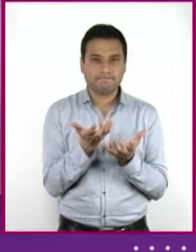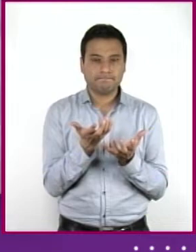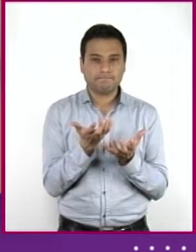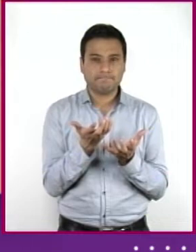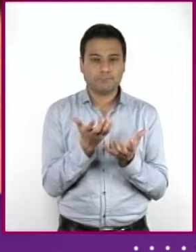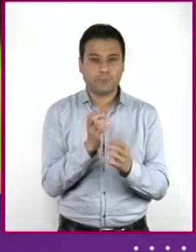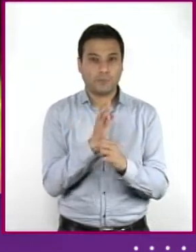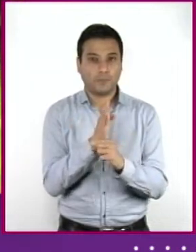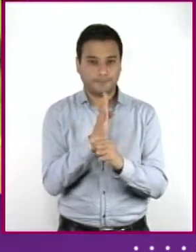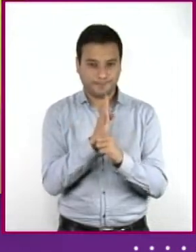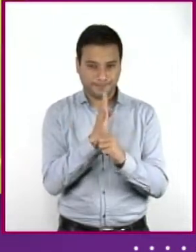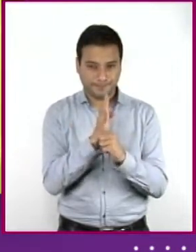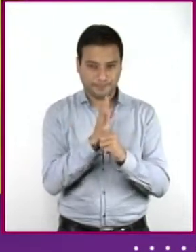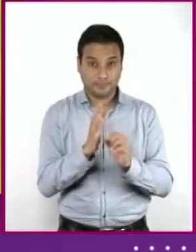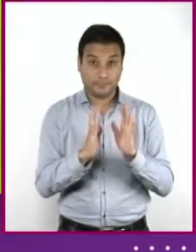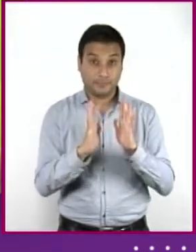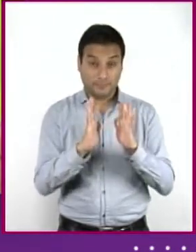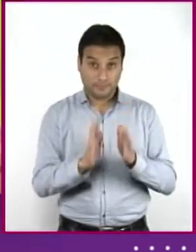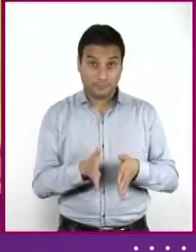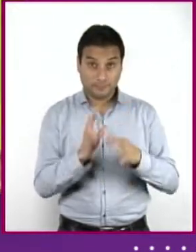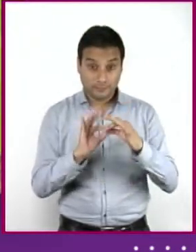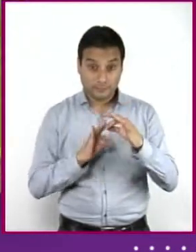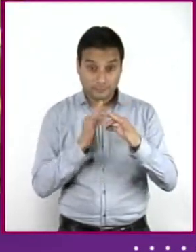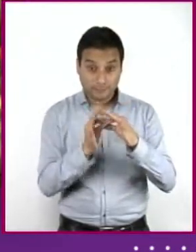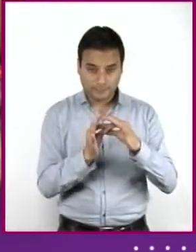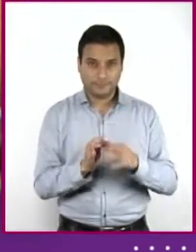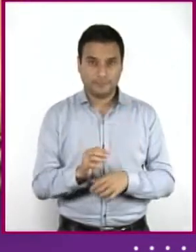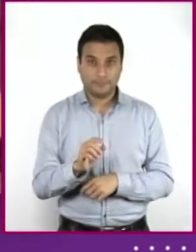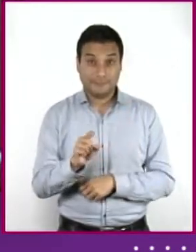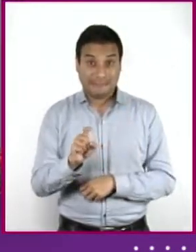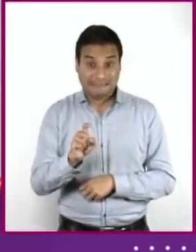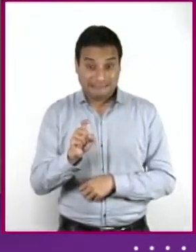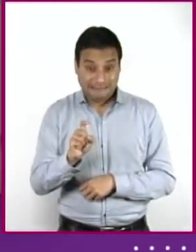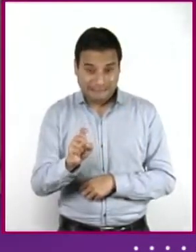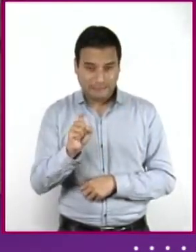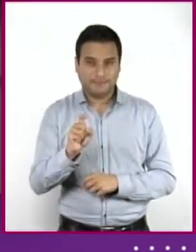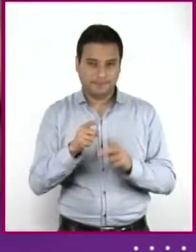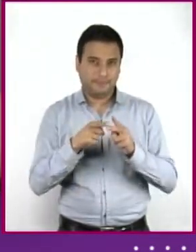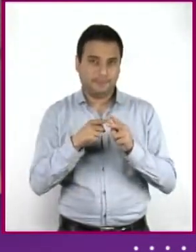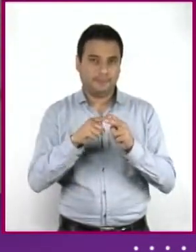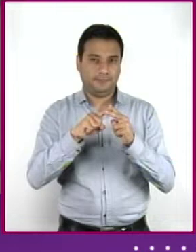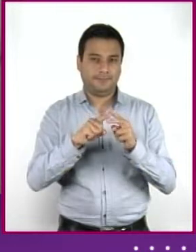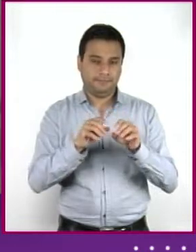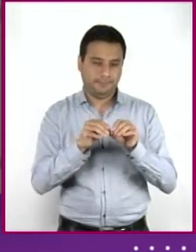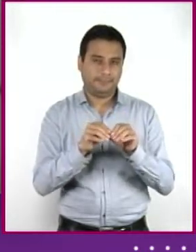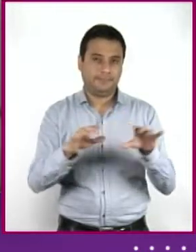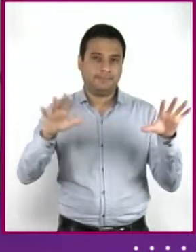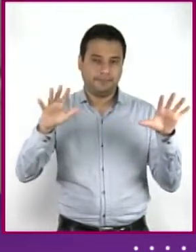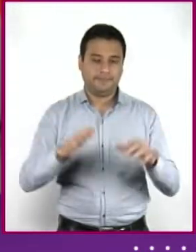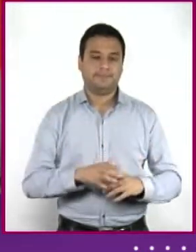Now move that switch when you're ready. That will start the transmission. Okay.